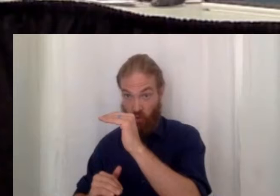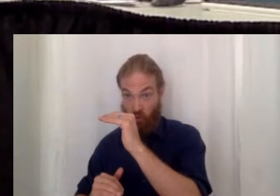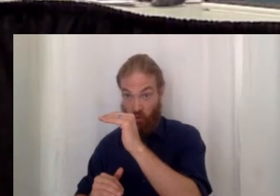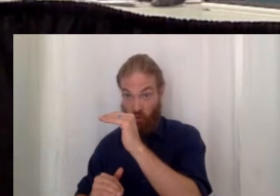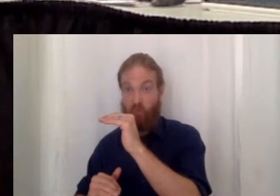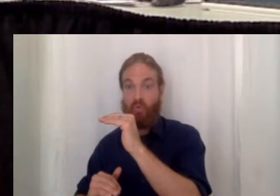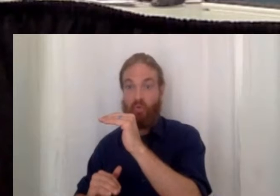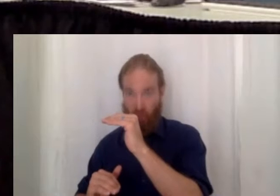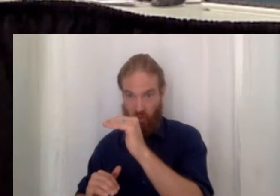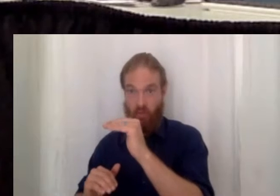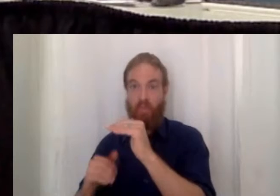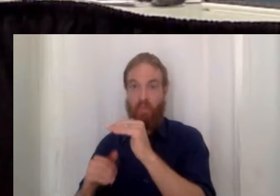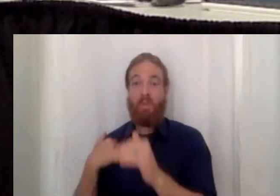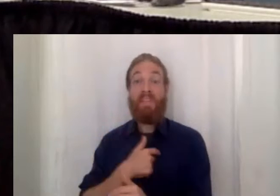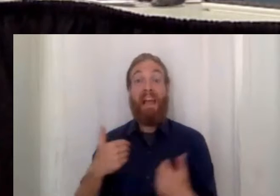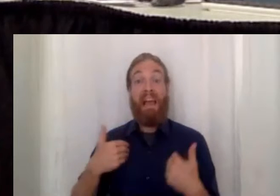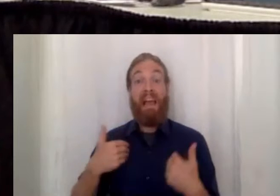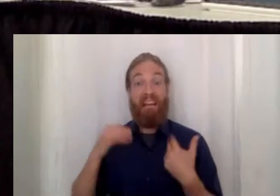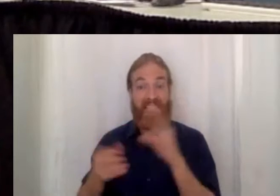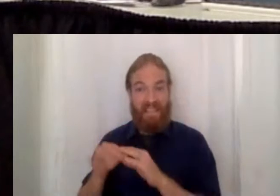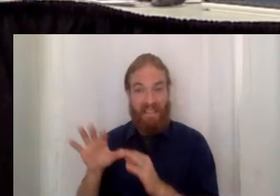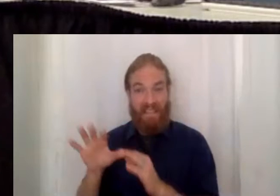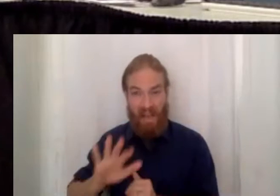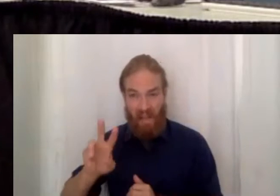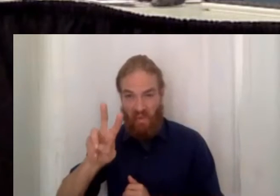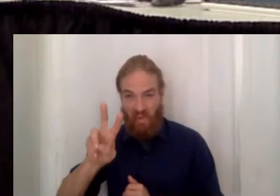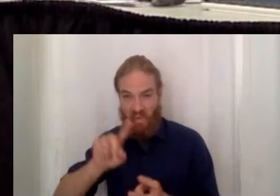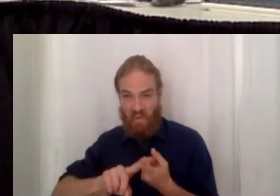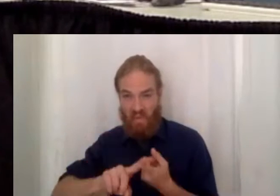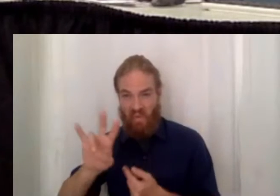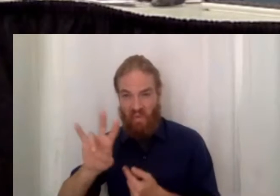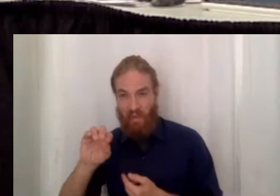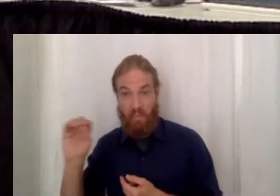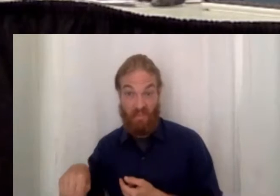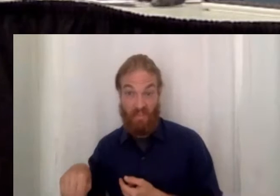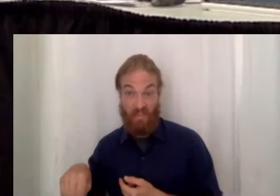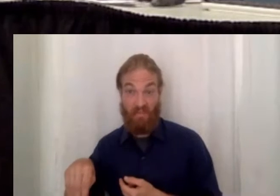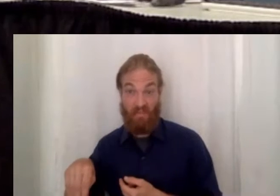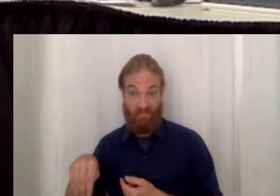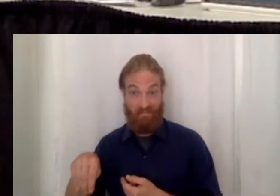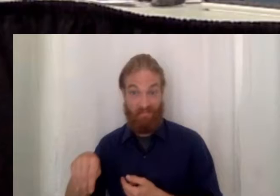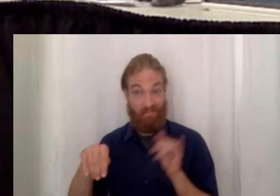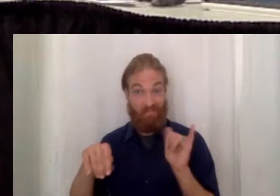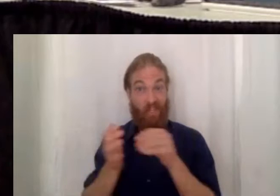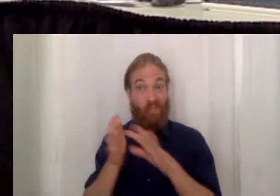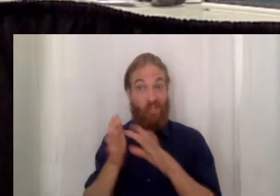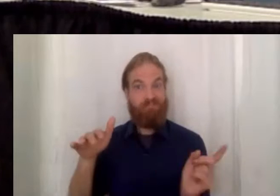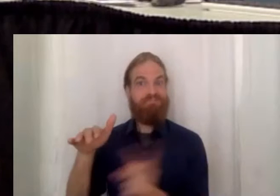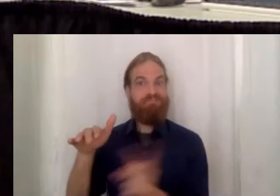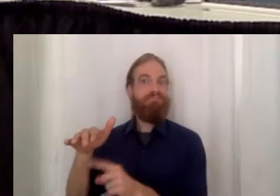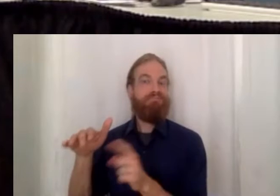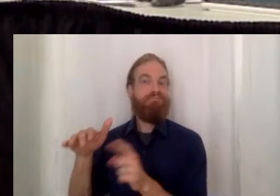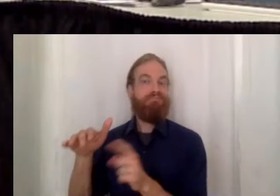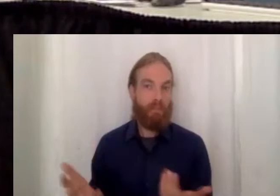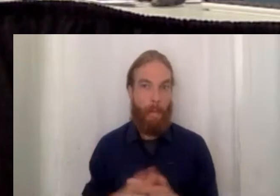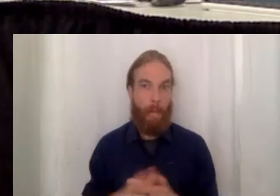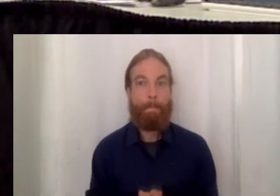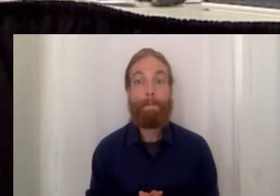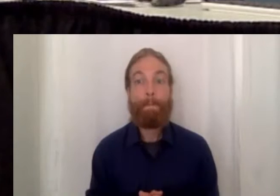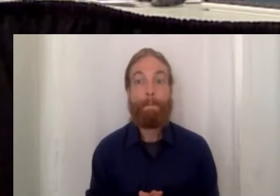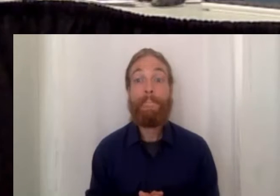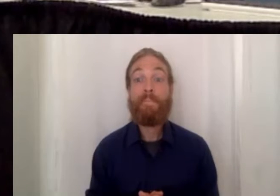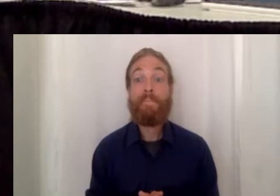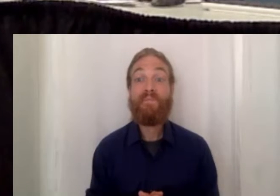to 7% of hospitalizations. So they are not the burden on the hospital for the